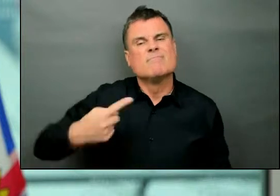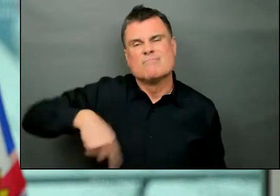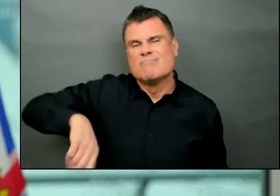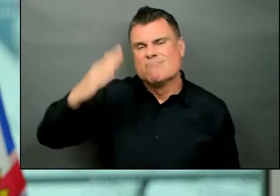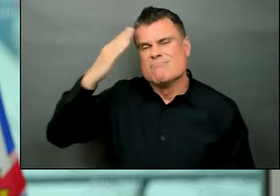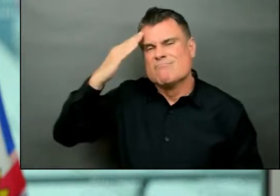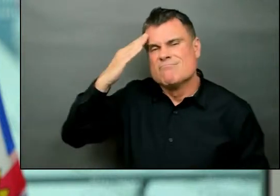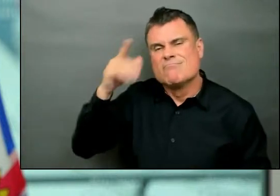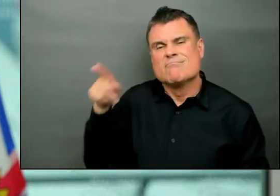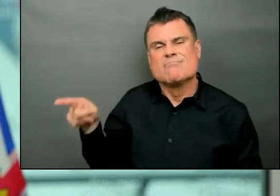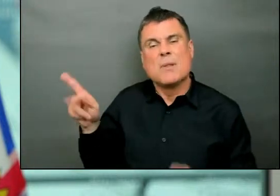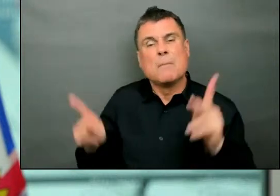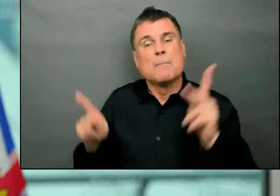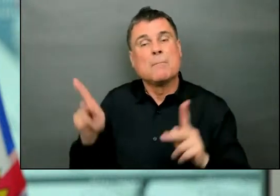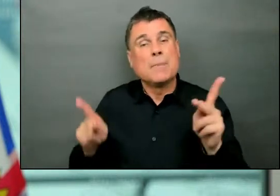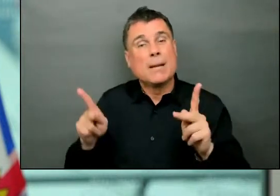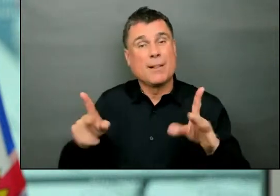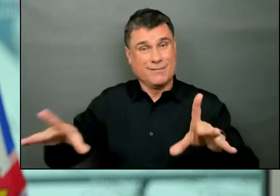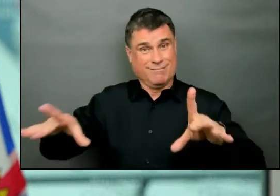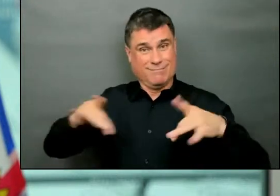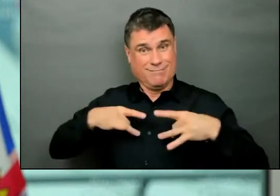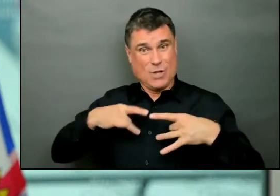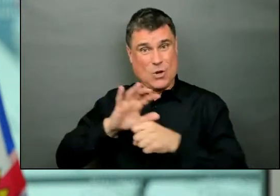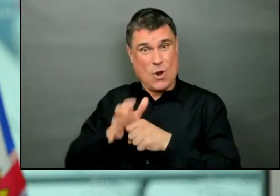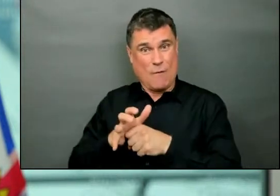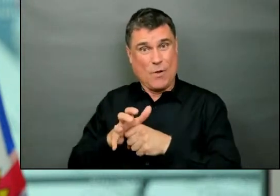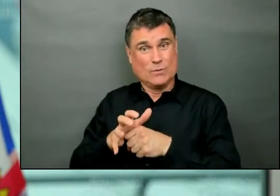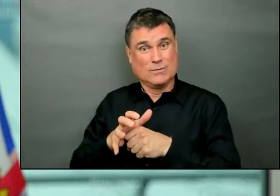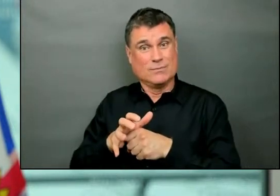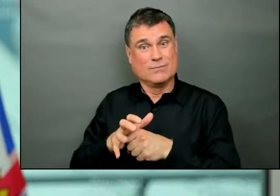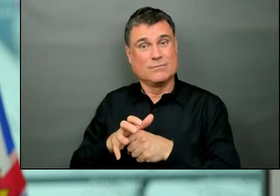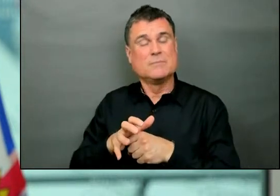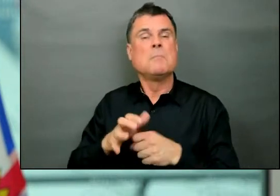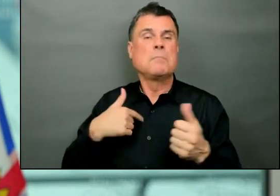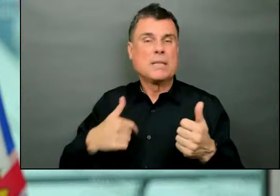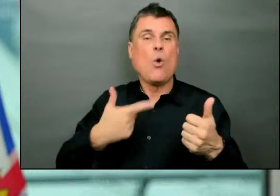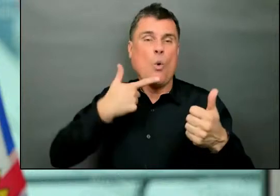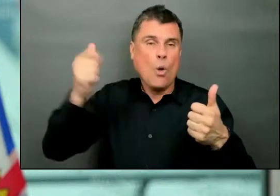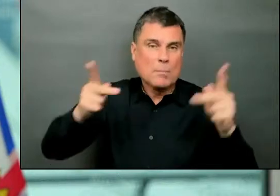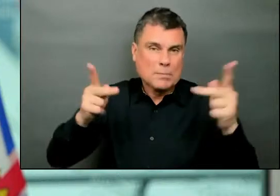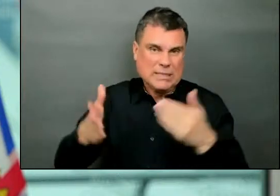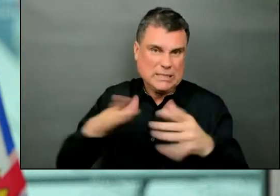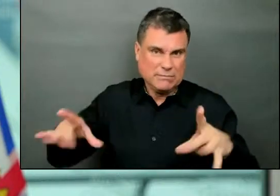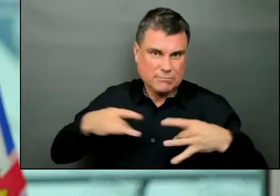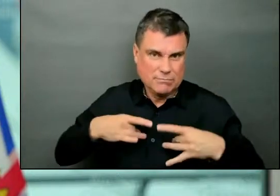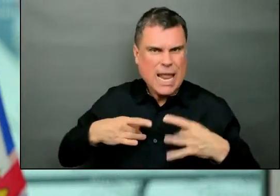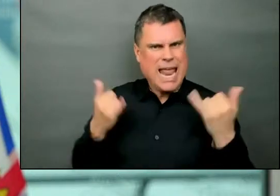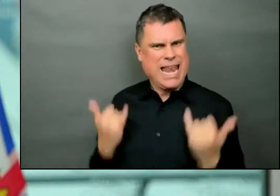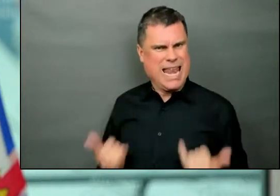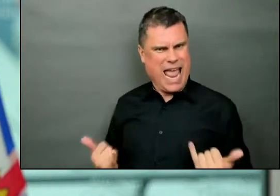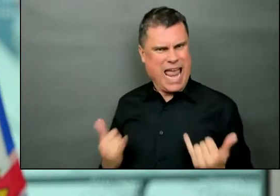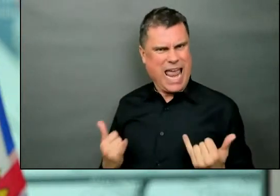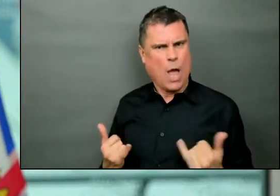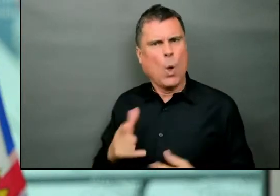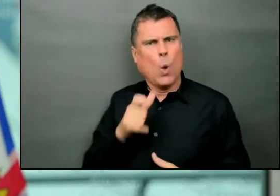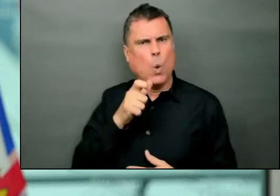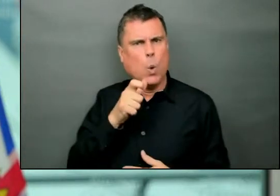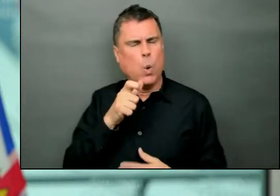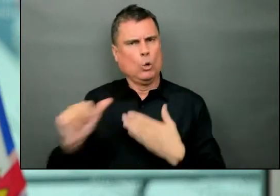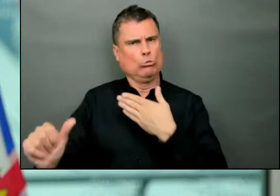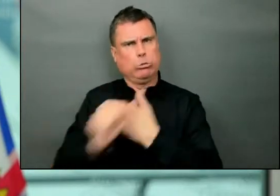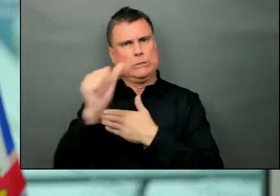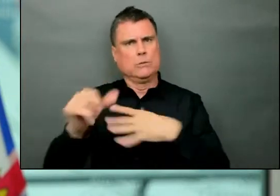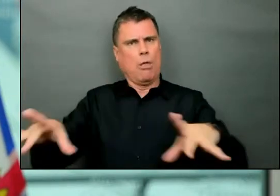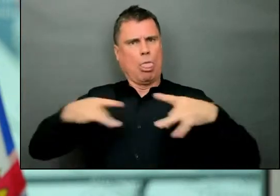of serious health consequences or even of dying right now? Yeah, and that